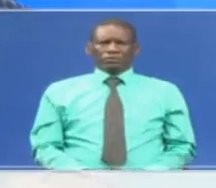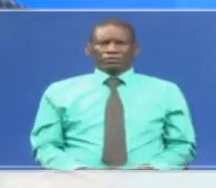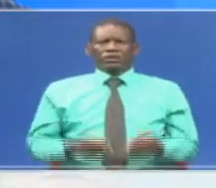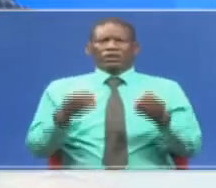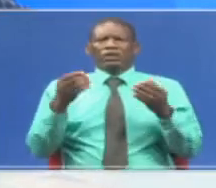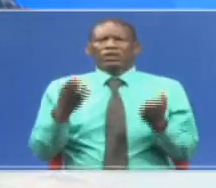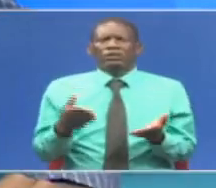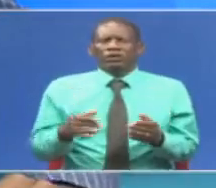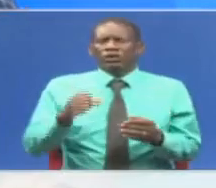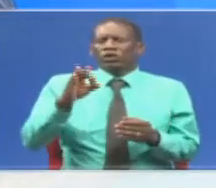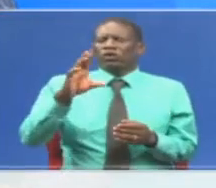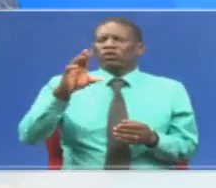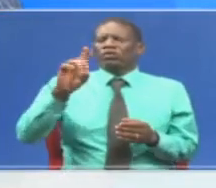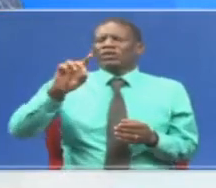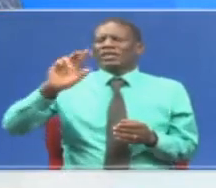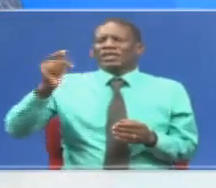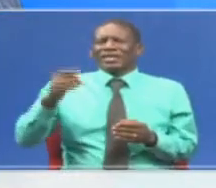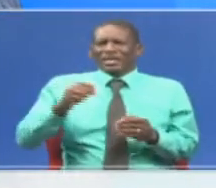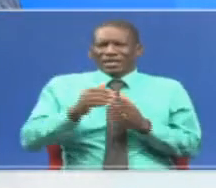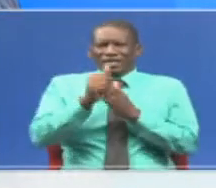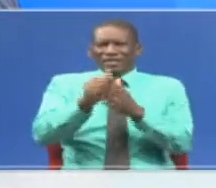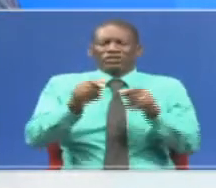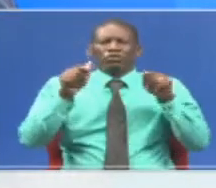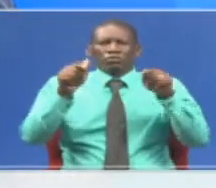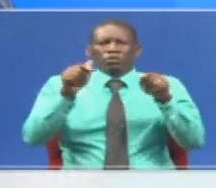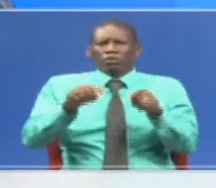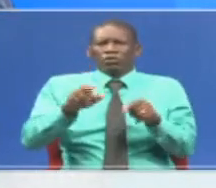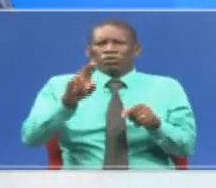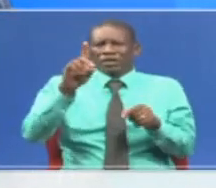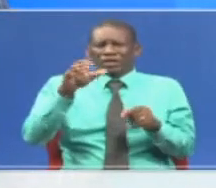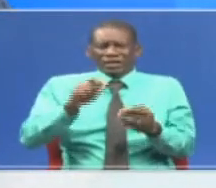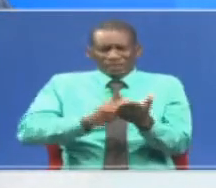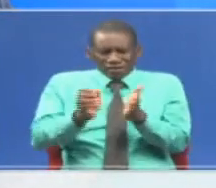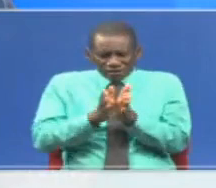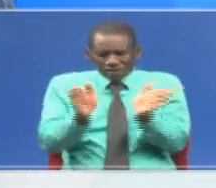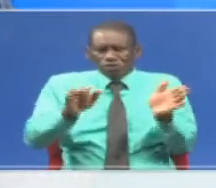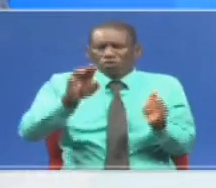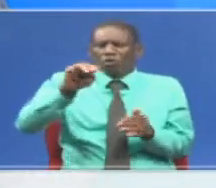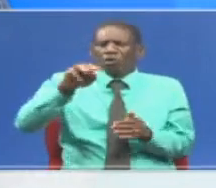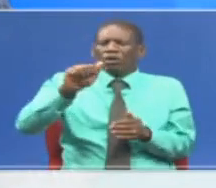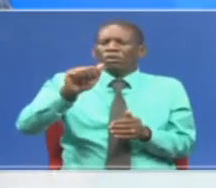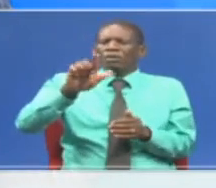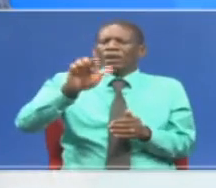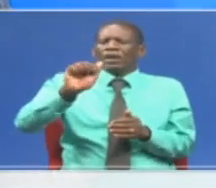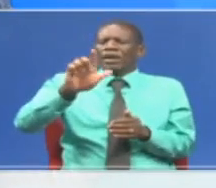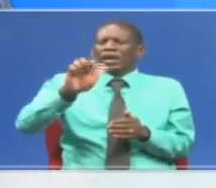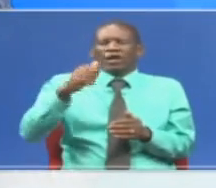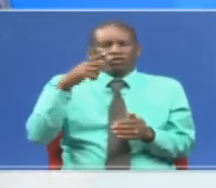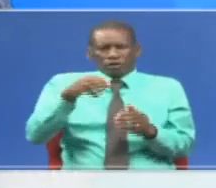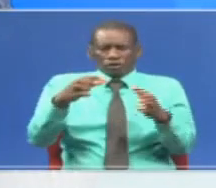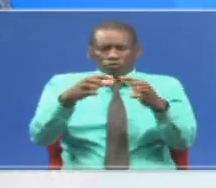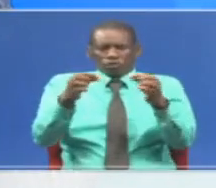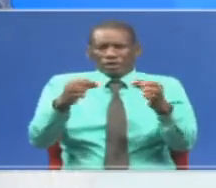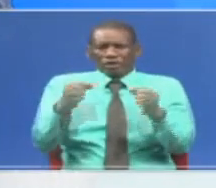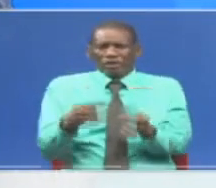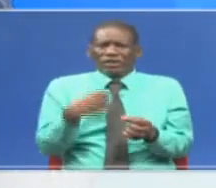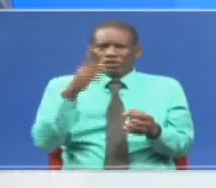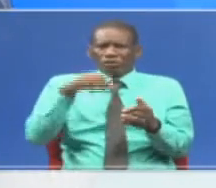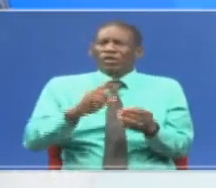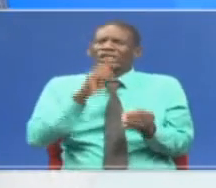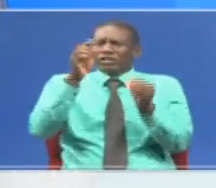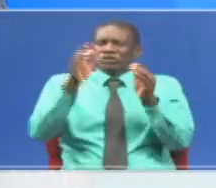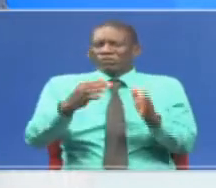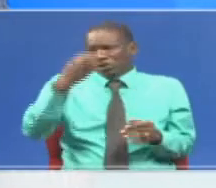Now, a section of Ford Kenya leaders have castigated UDA Secretary General Cleophas Malala for his sentiments, demanding that speakers